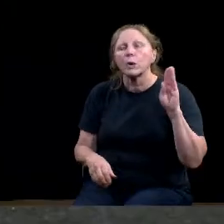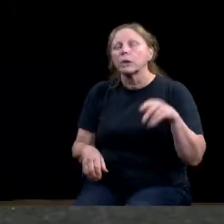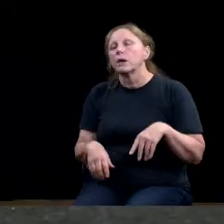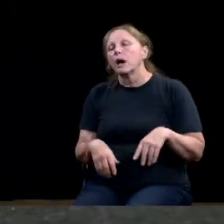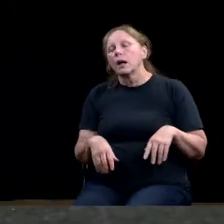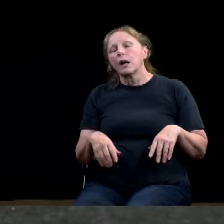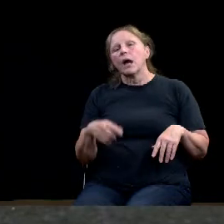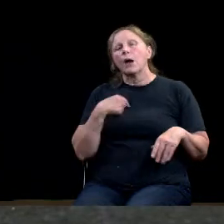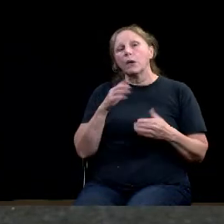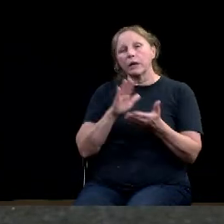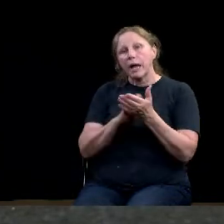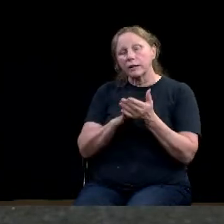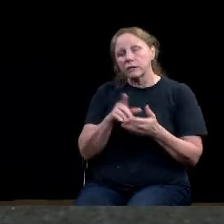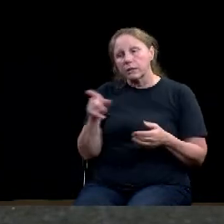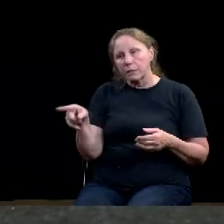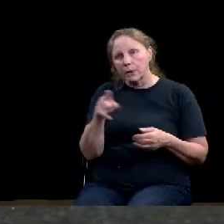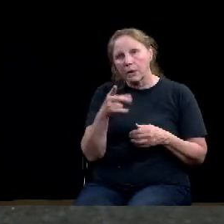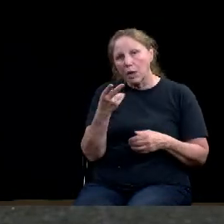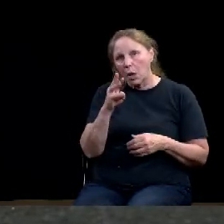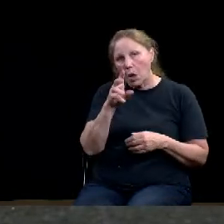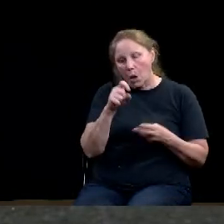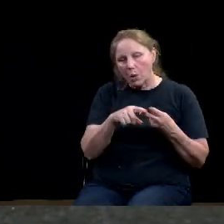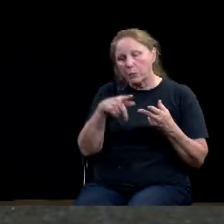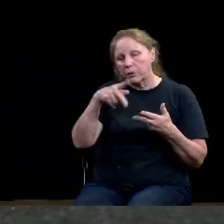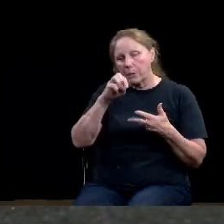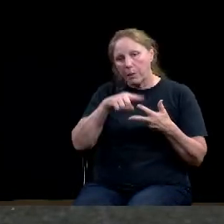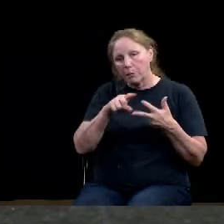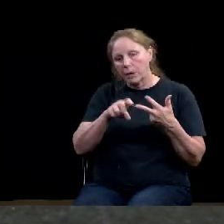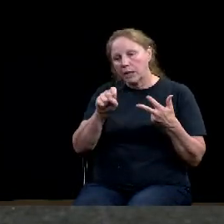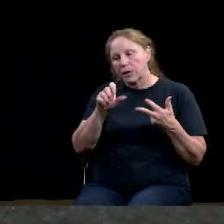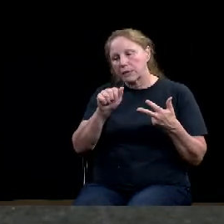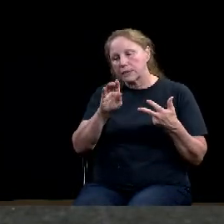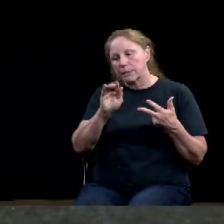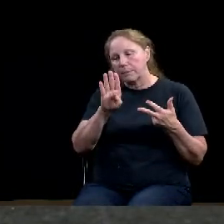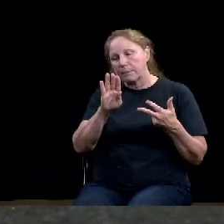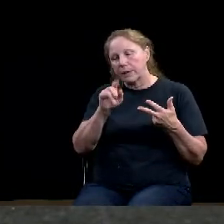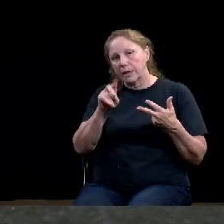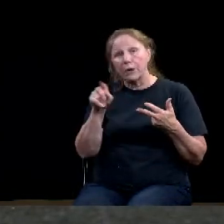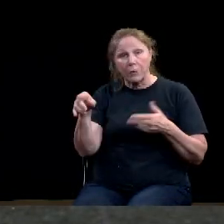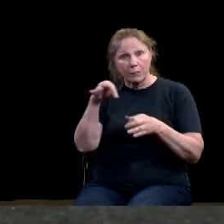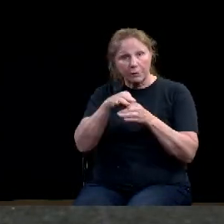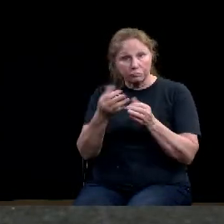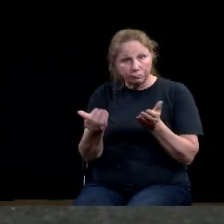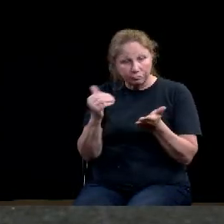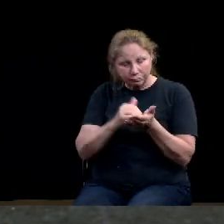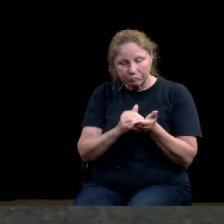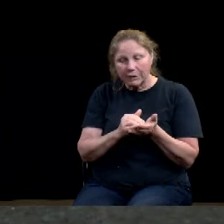look forward to serving alongside you. This has been a great experience for me the last 6 months, and I want to thank